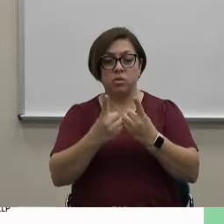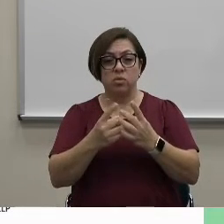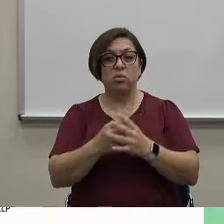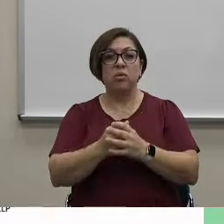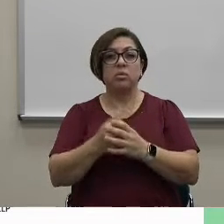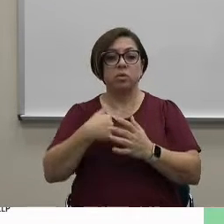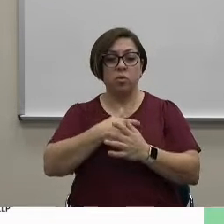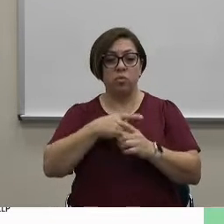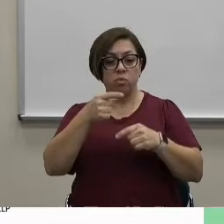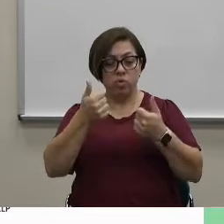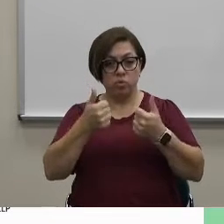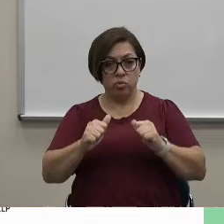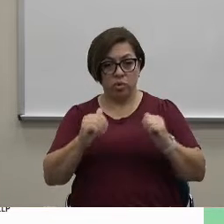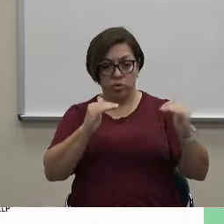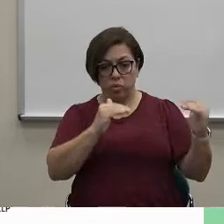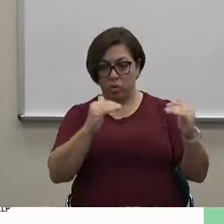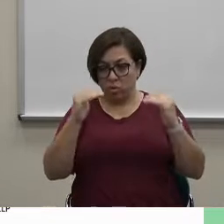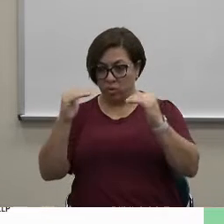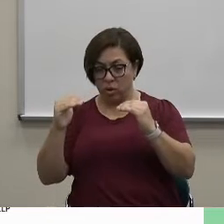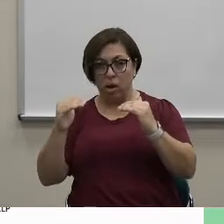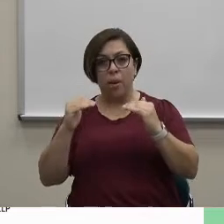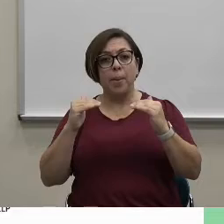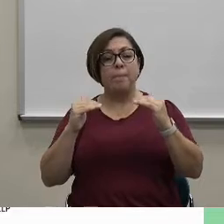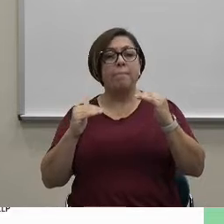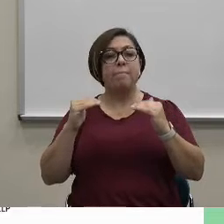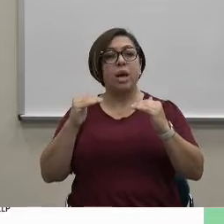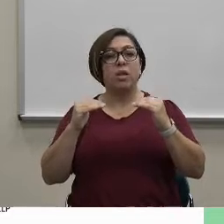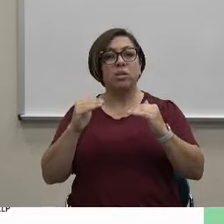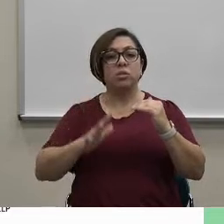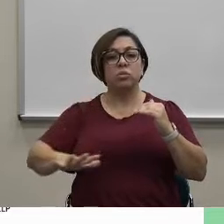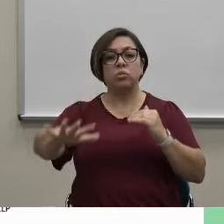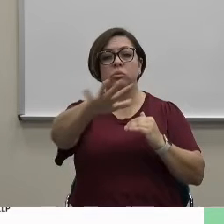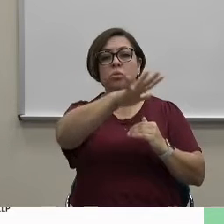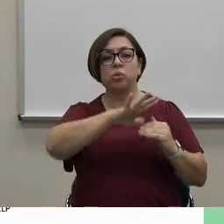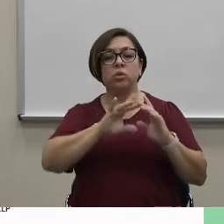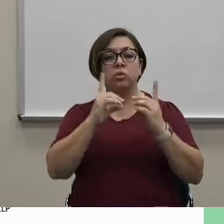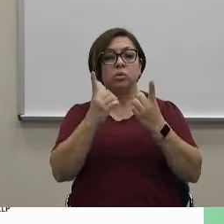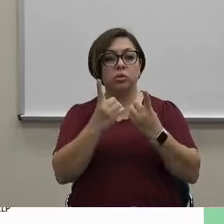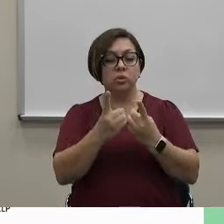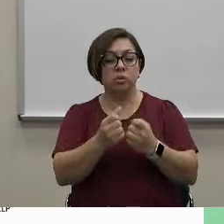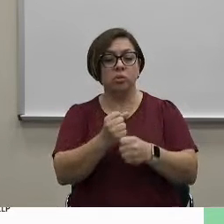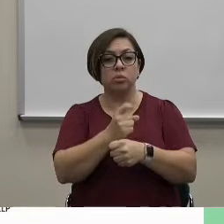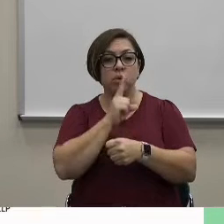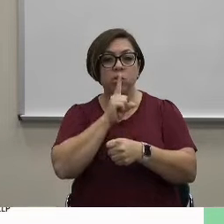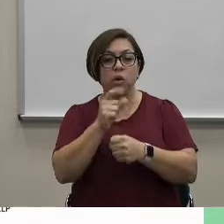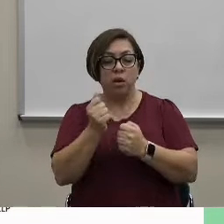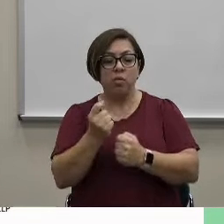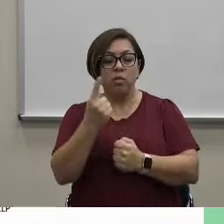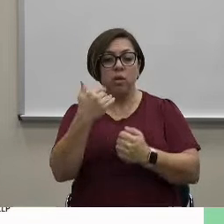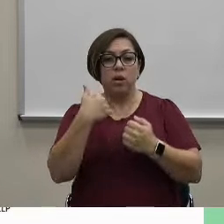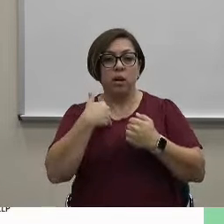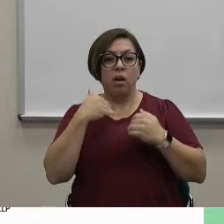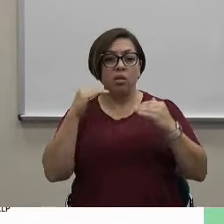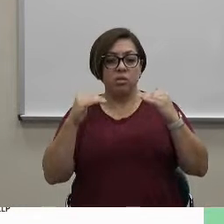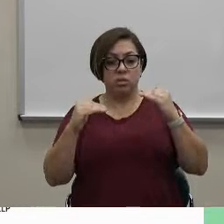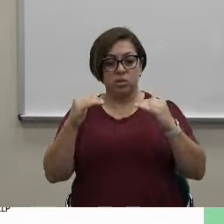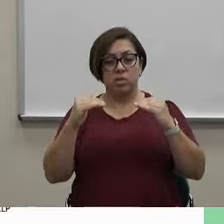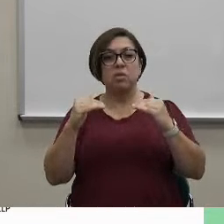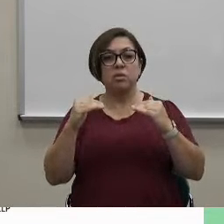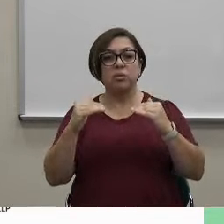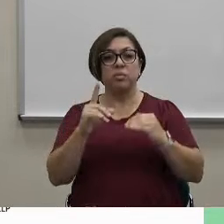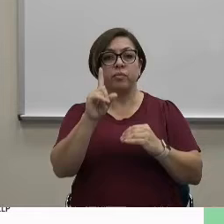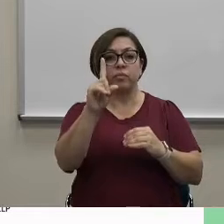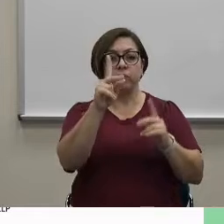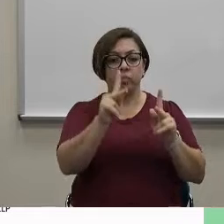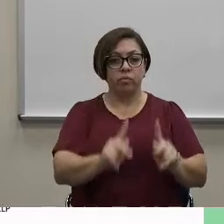try to equalize that population or balance that population across the districts to try to make sure that everyone has an equal voice, one person, one vote.